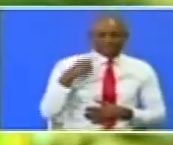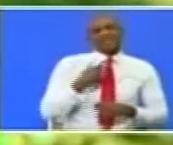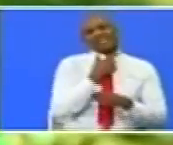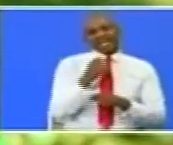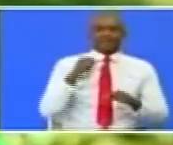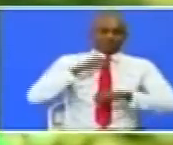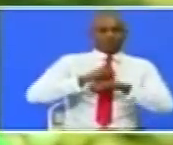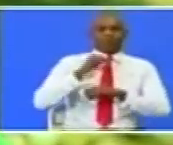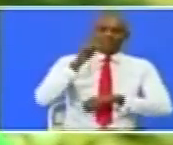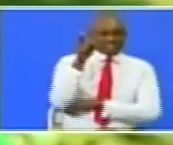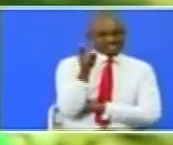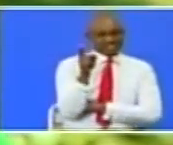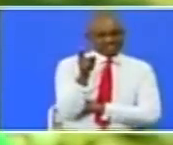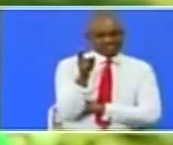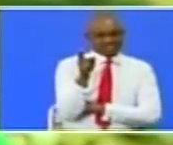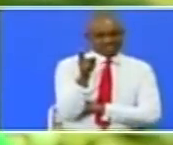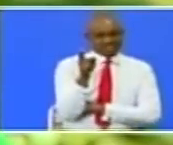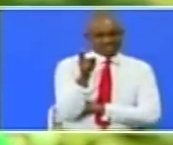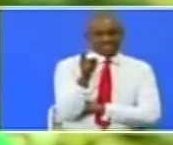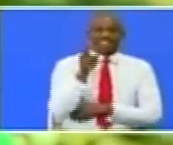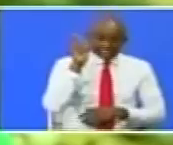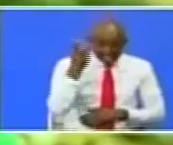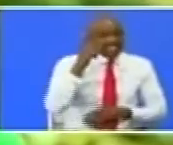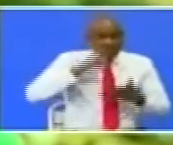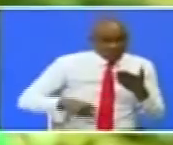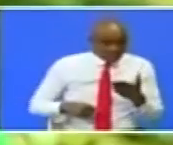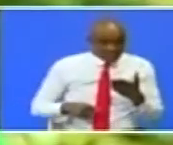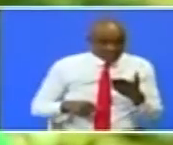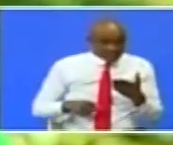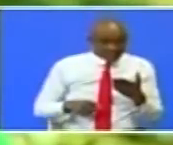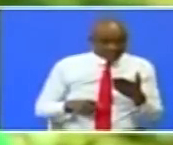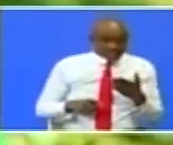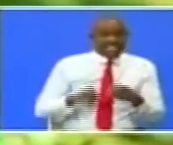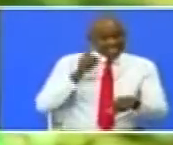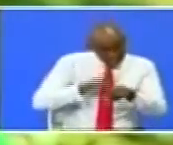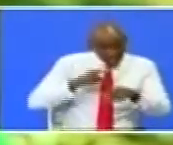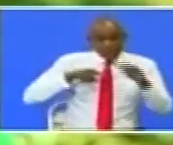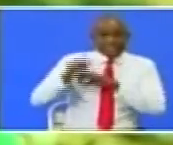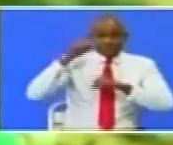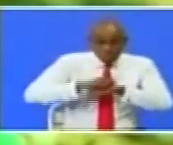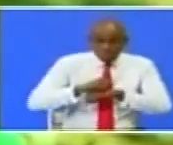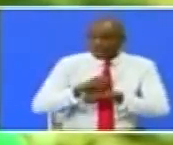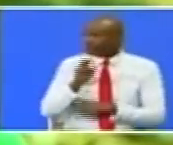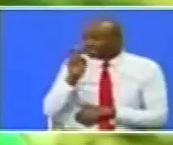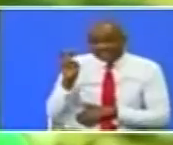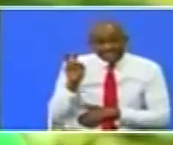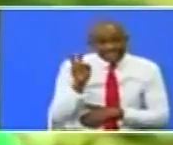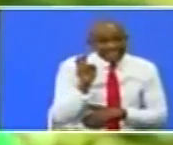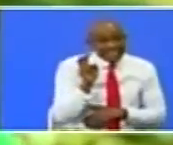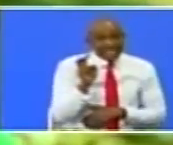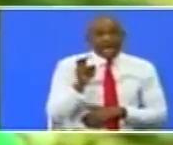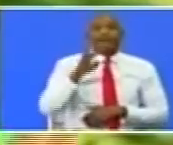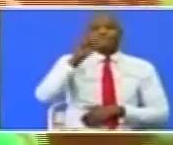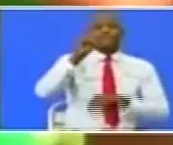liked about it. And the second thing is, once you just get in, you're just going to, you're seeing the